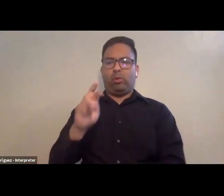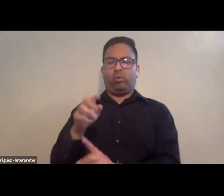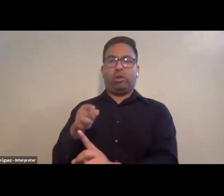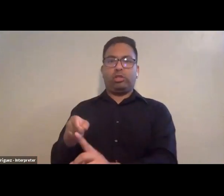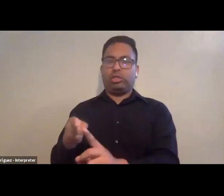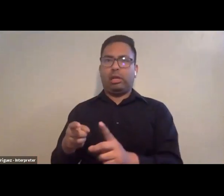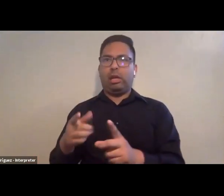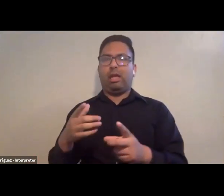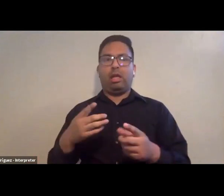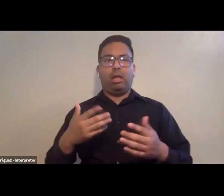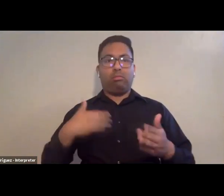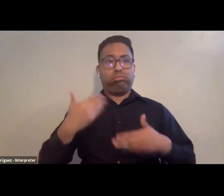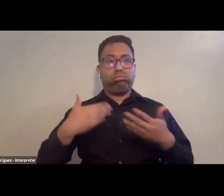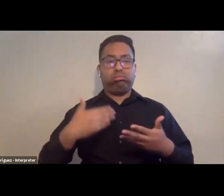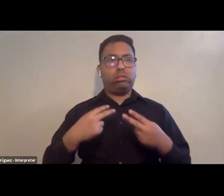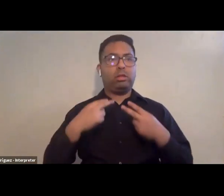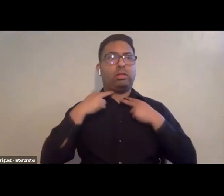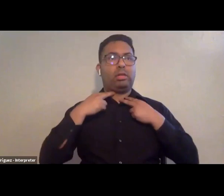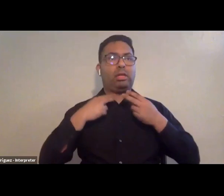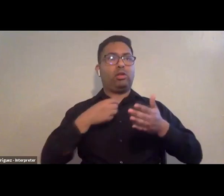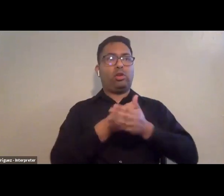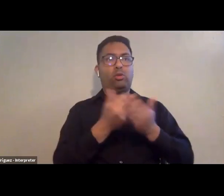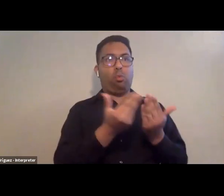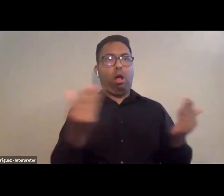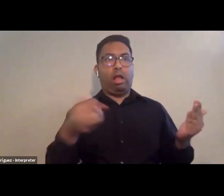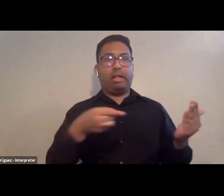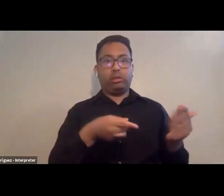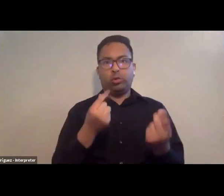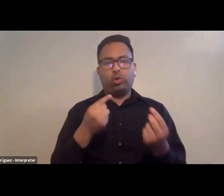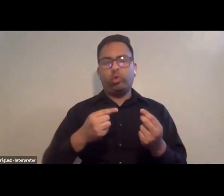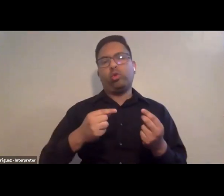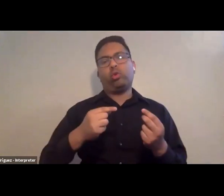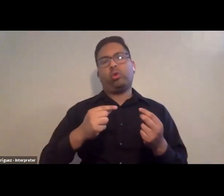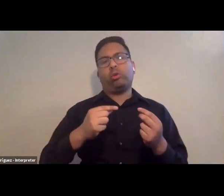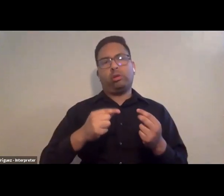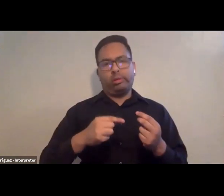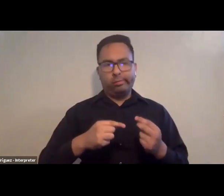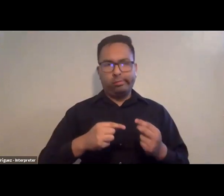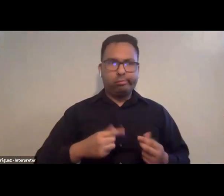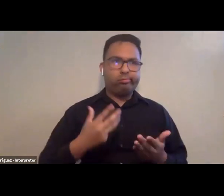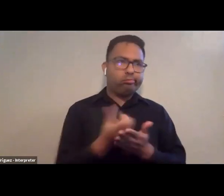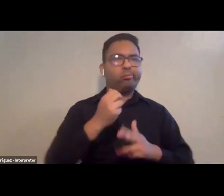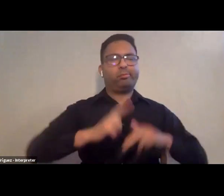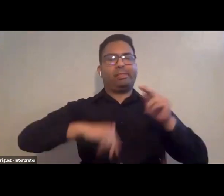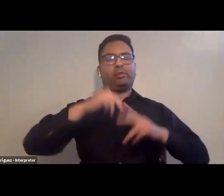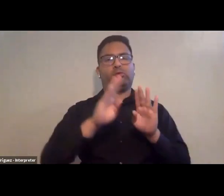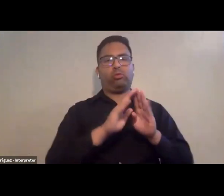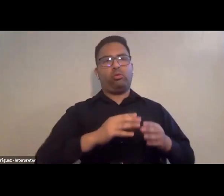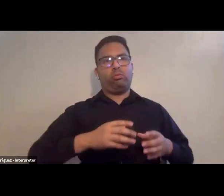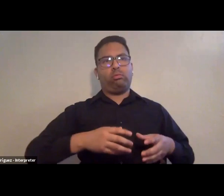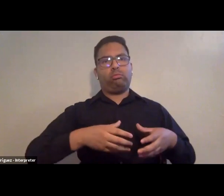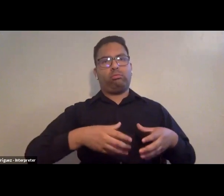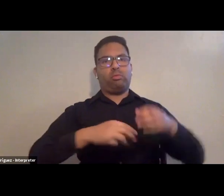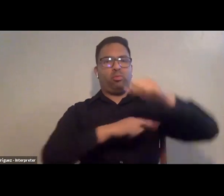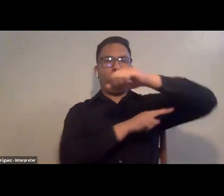builds a bridge. For example, in her 1980 work, Sandino's Daughters, Margaret created a bridge with the oral histories